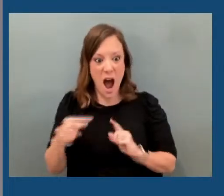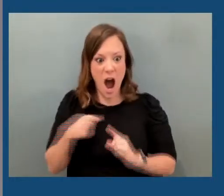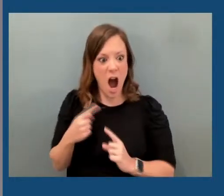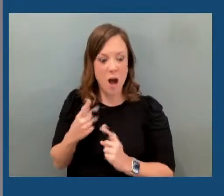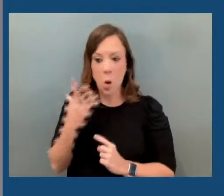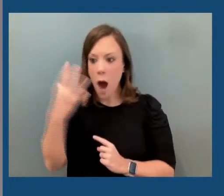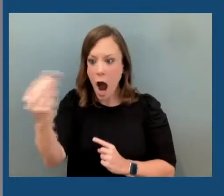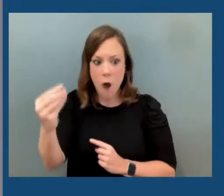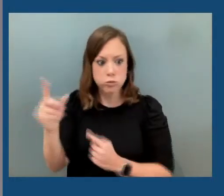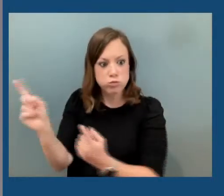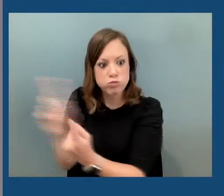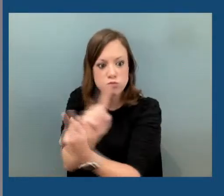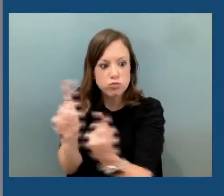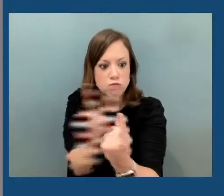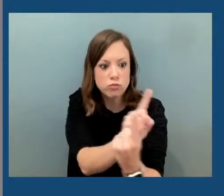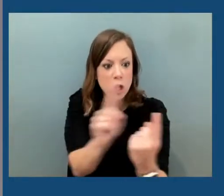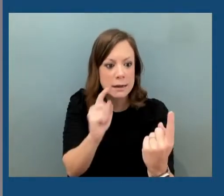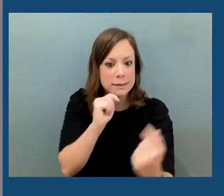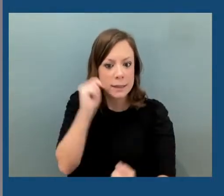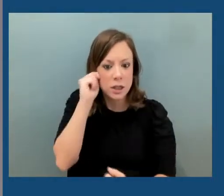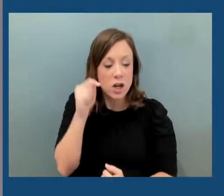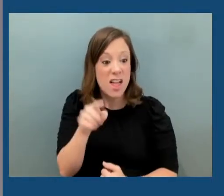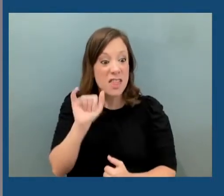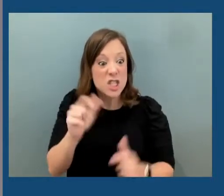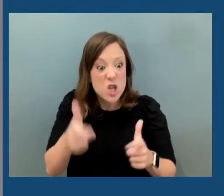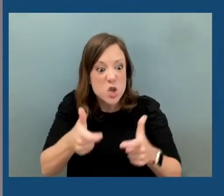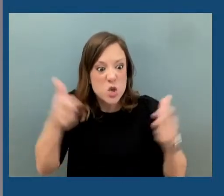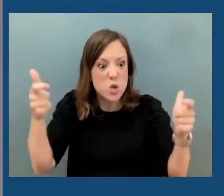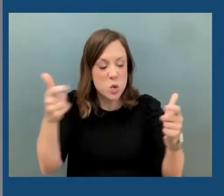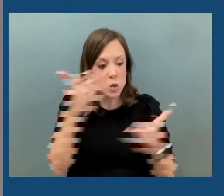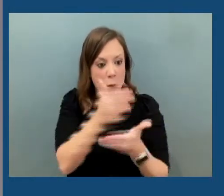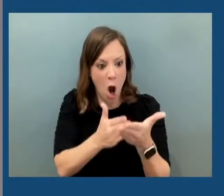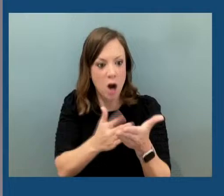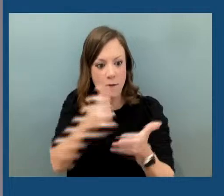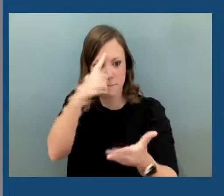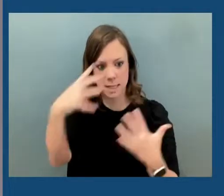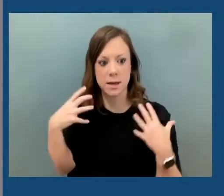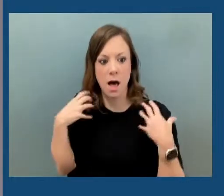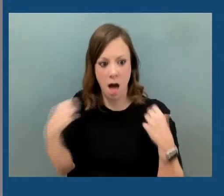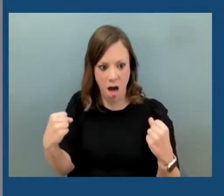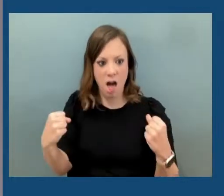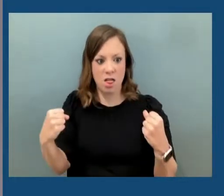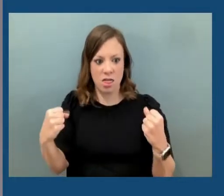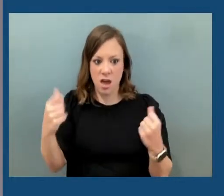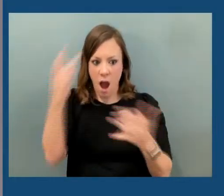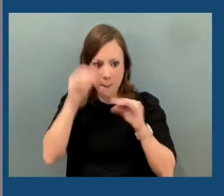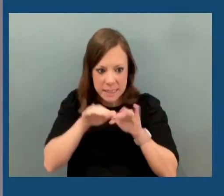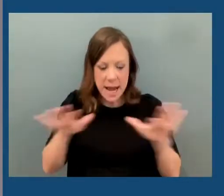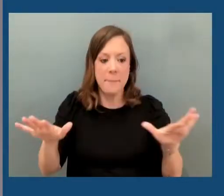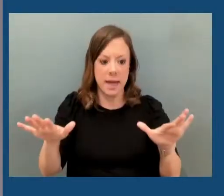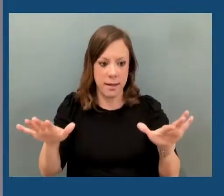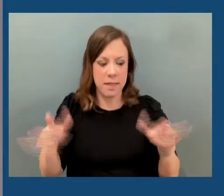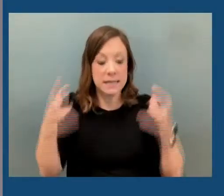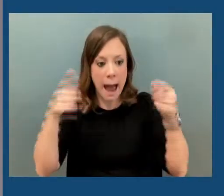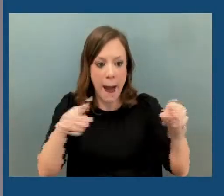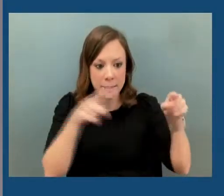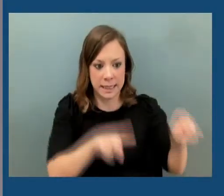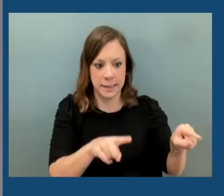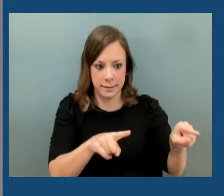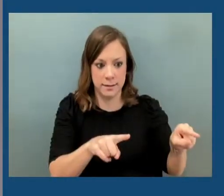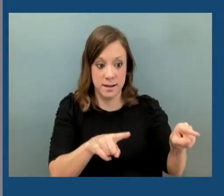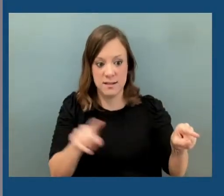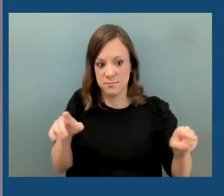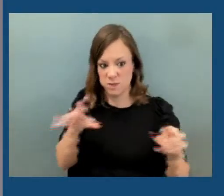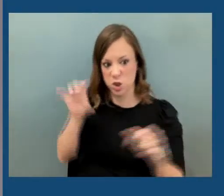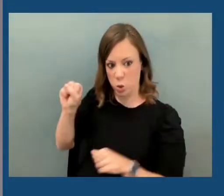driving forces behind the mental health epidemic that is plaguing our young people today. And when I took office,